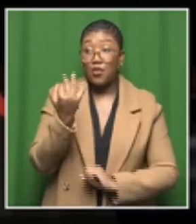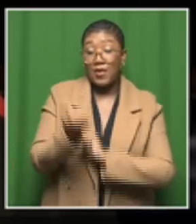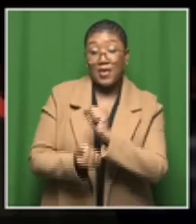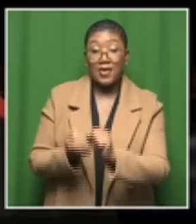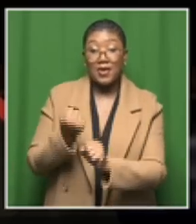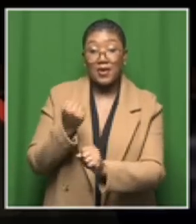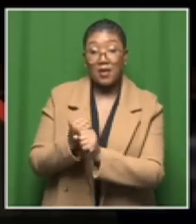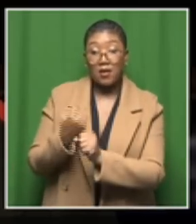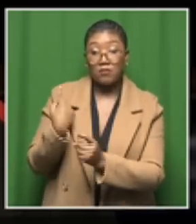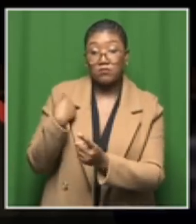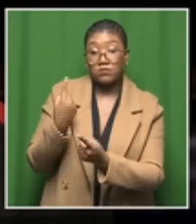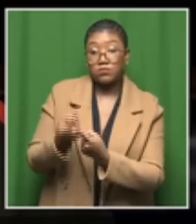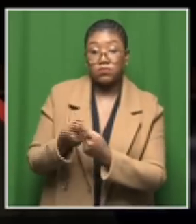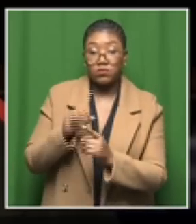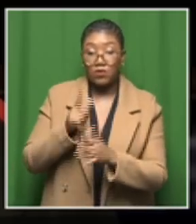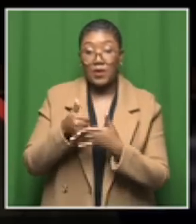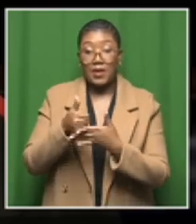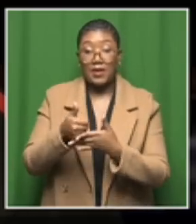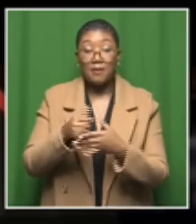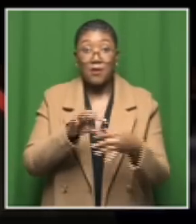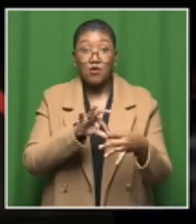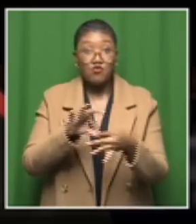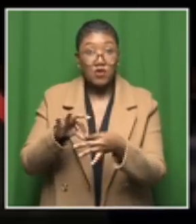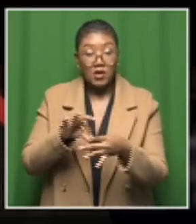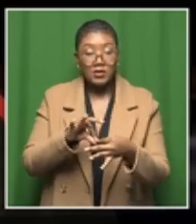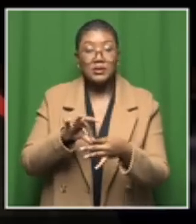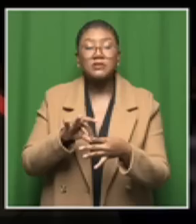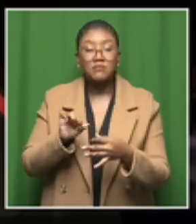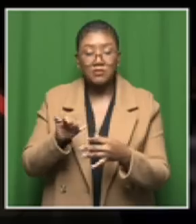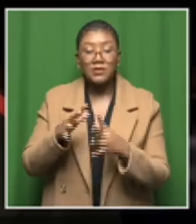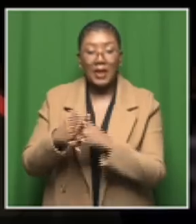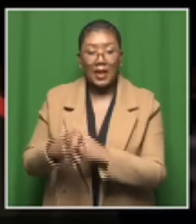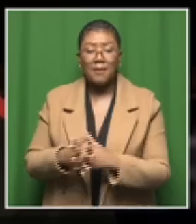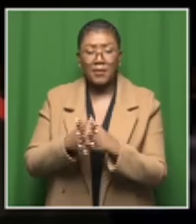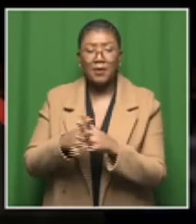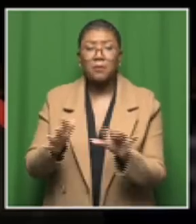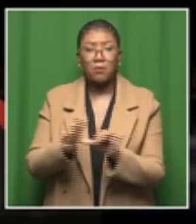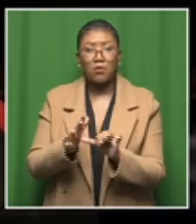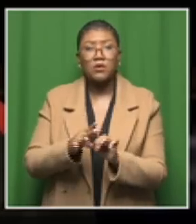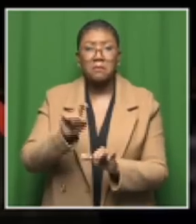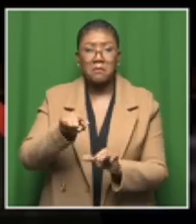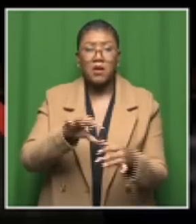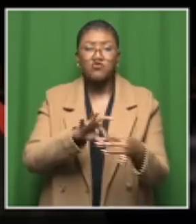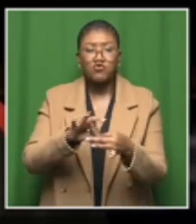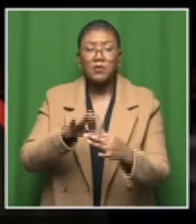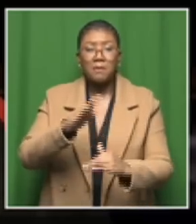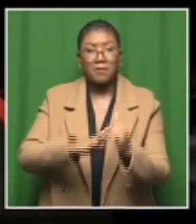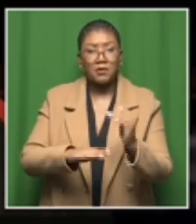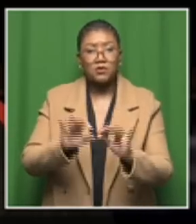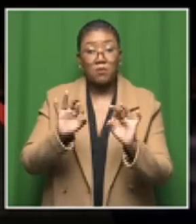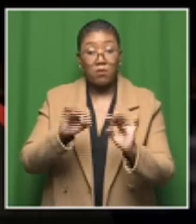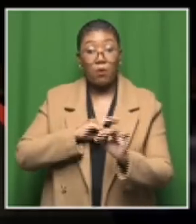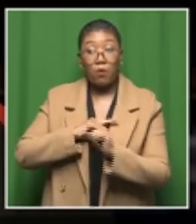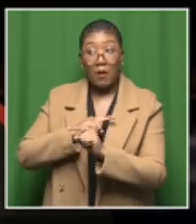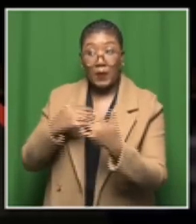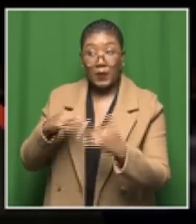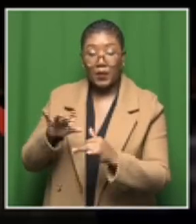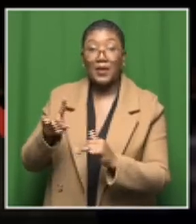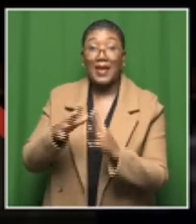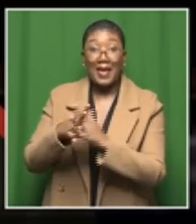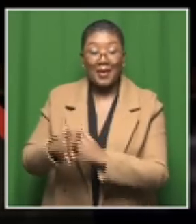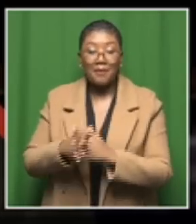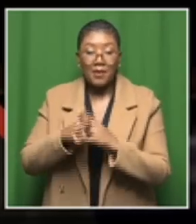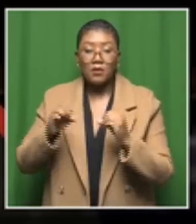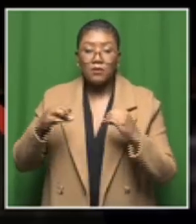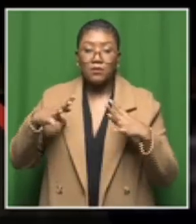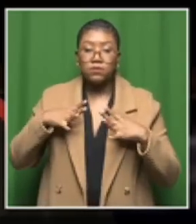on stabilizing and resetting our relationship with the US. It's the largest economy in the world. It's our second largest trading partner. American companies investing